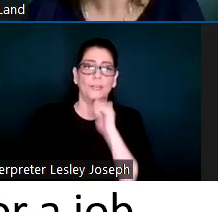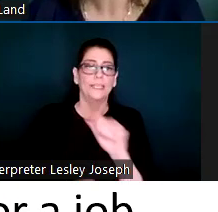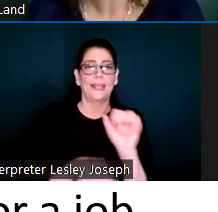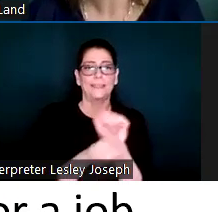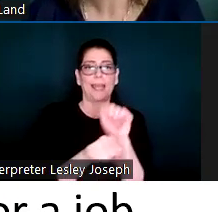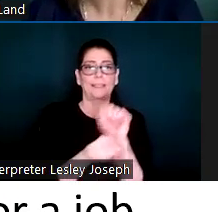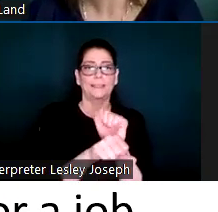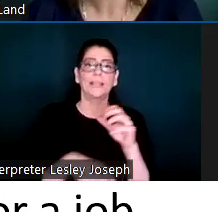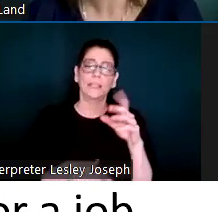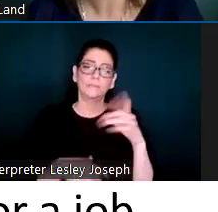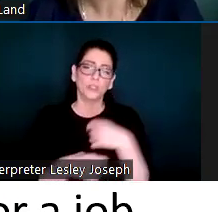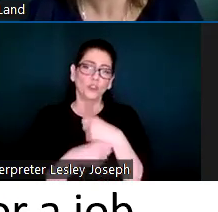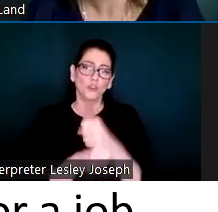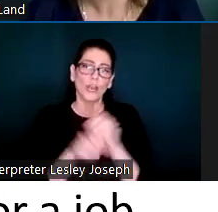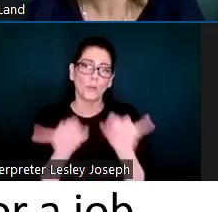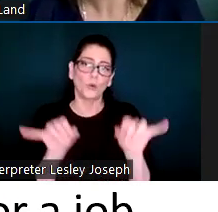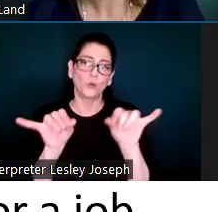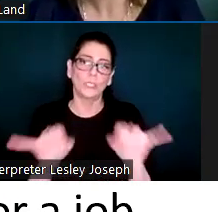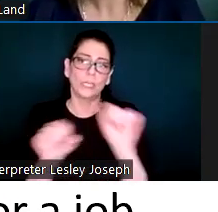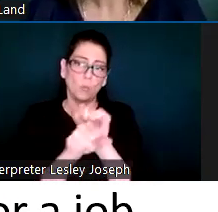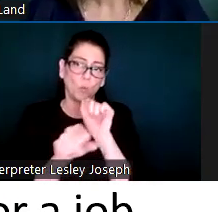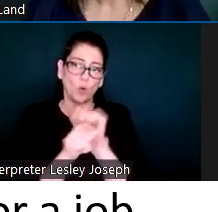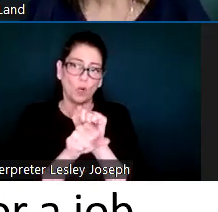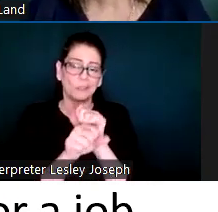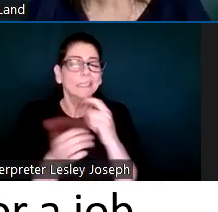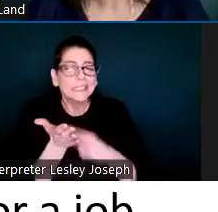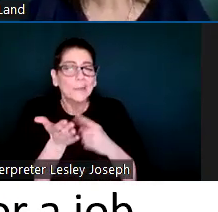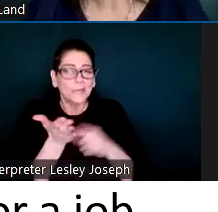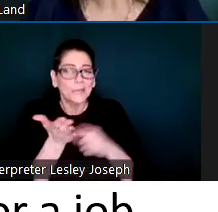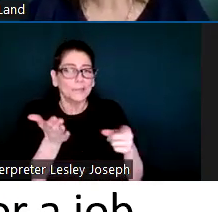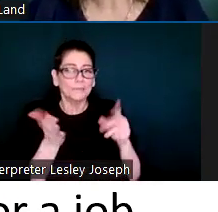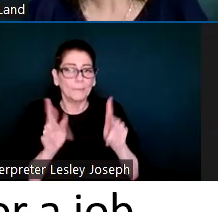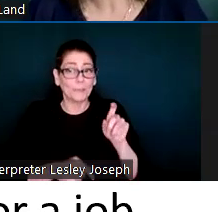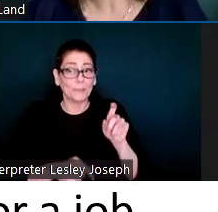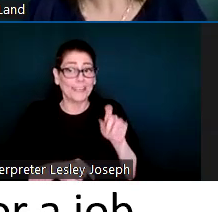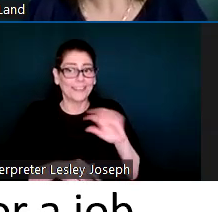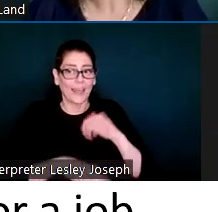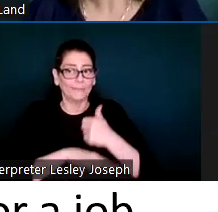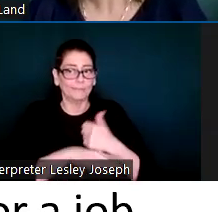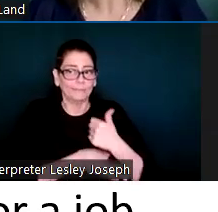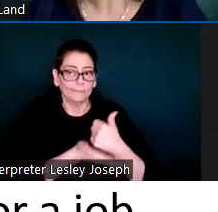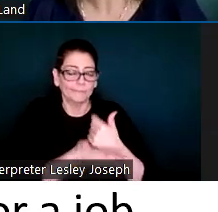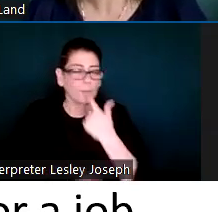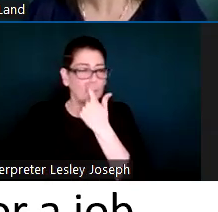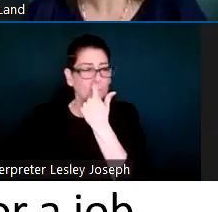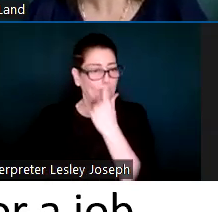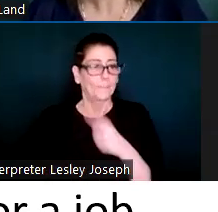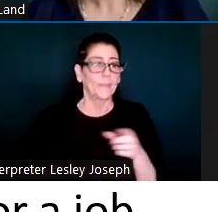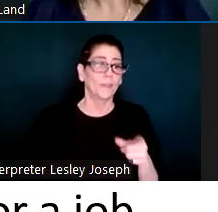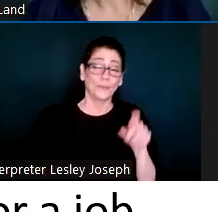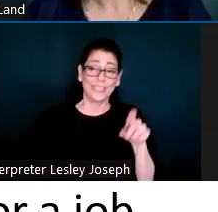can be something that someone needs help with when they go to work. So Leonard is planning to have a job coach for 10 hours a